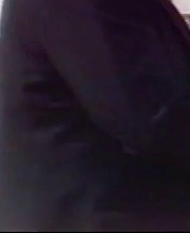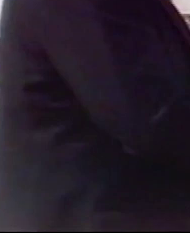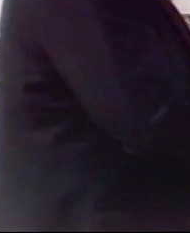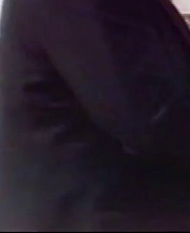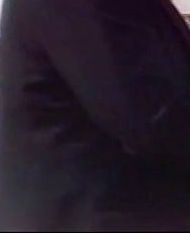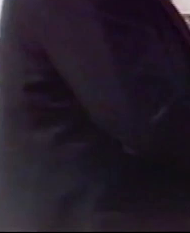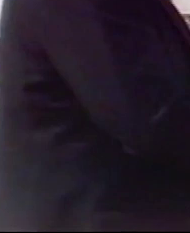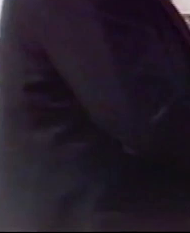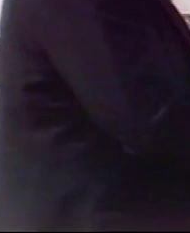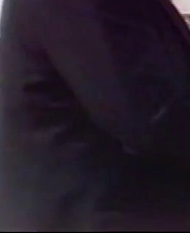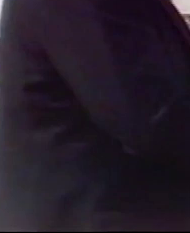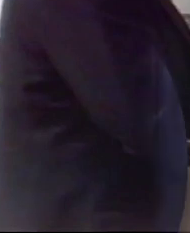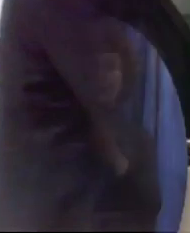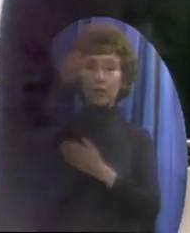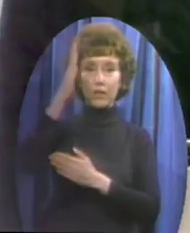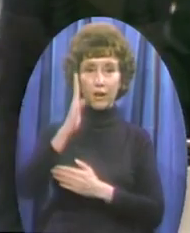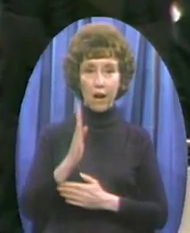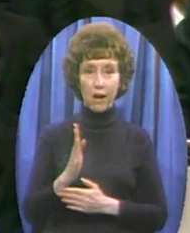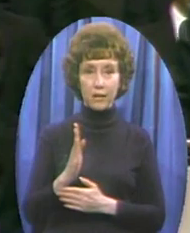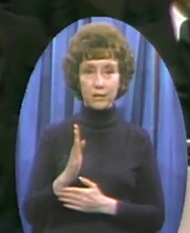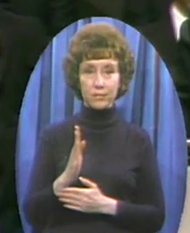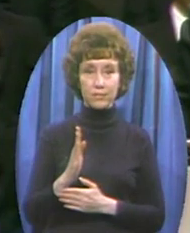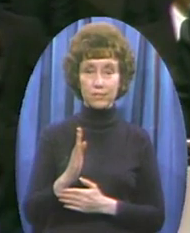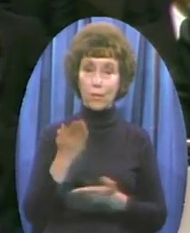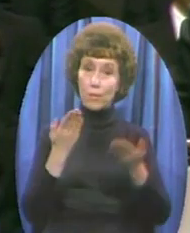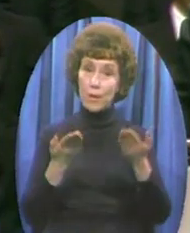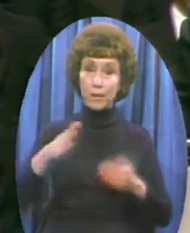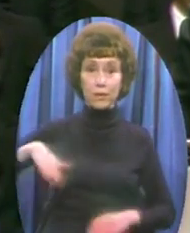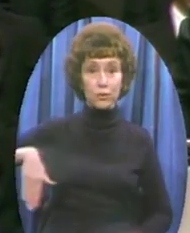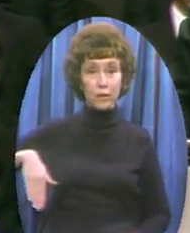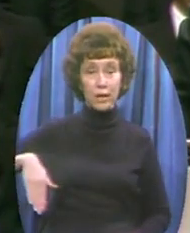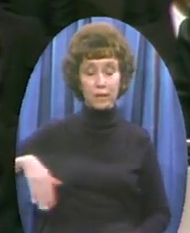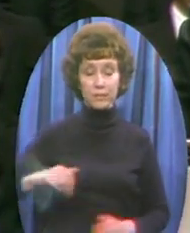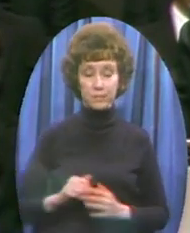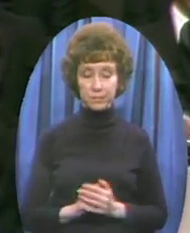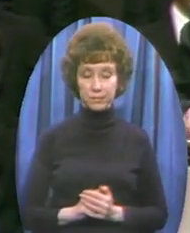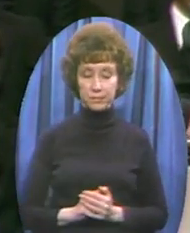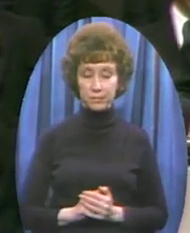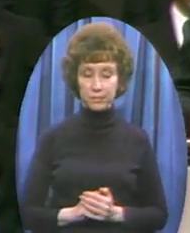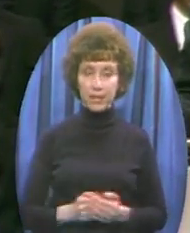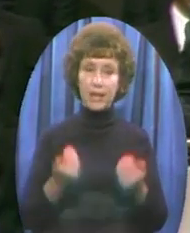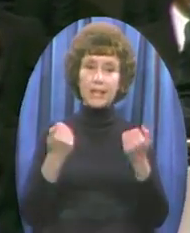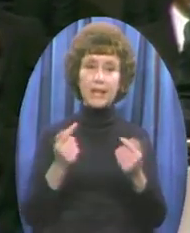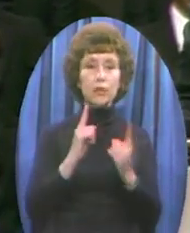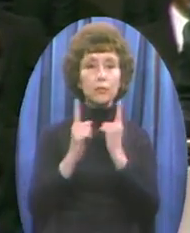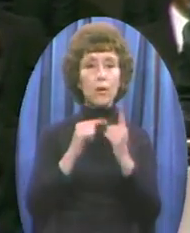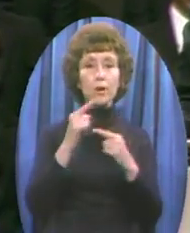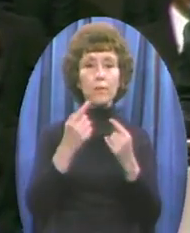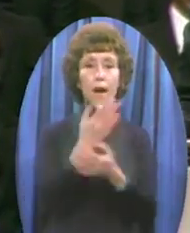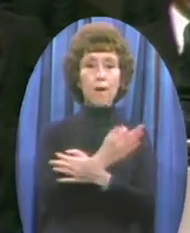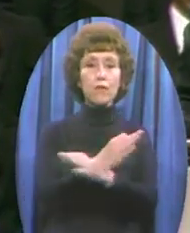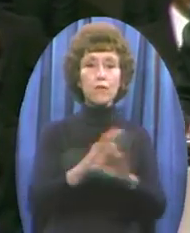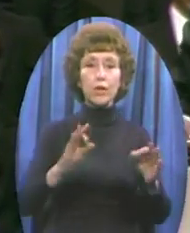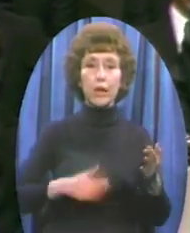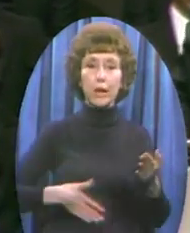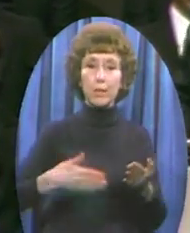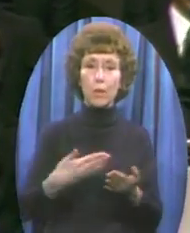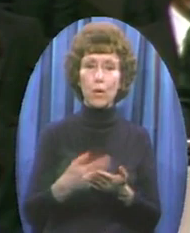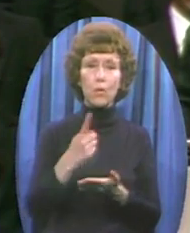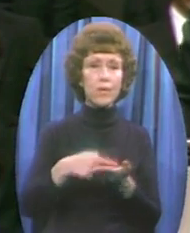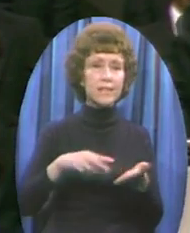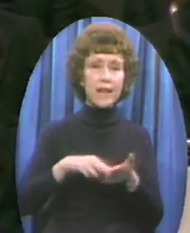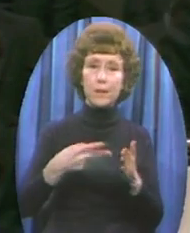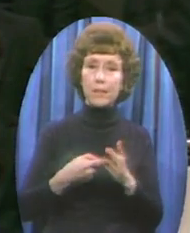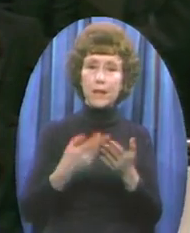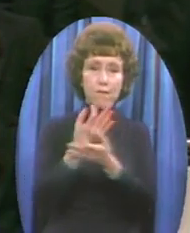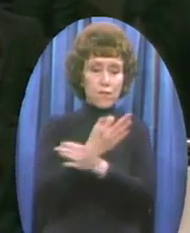late. Let's talk about freeborn. What does it mean to be freeborn? First of